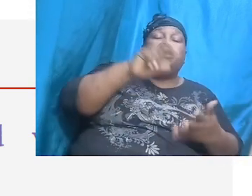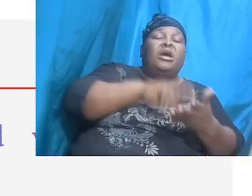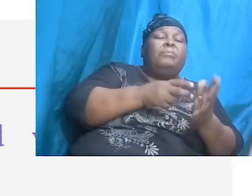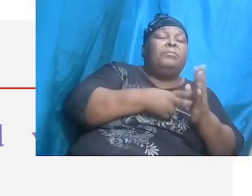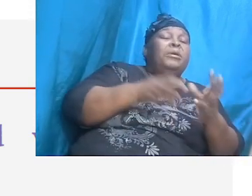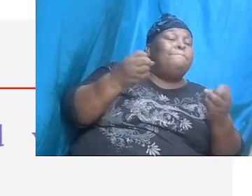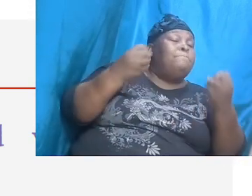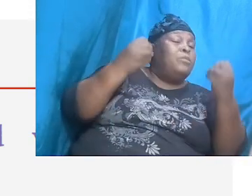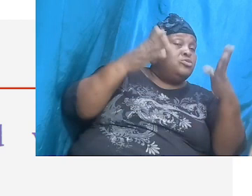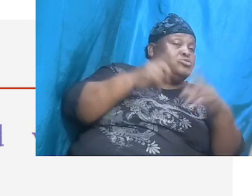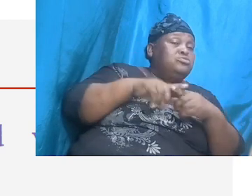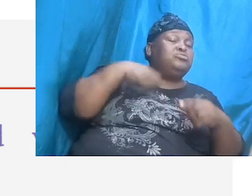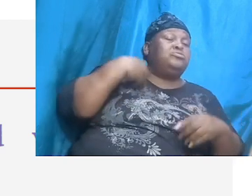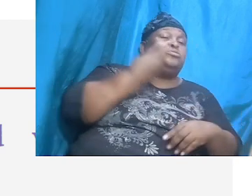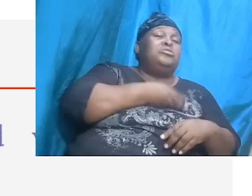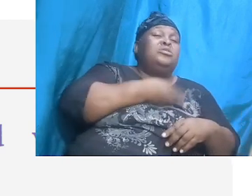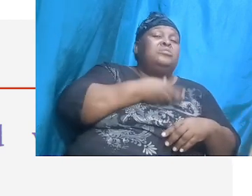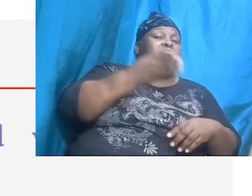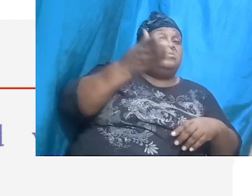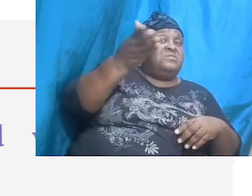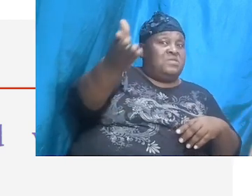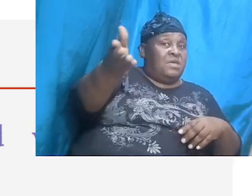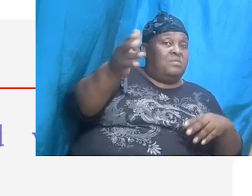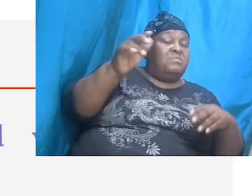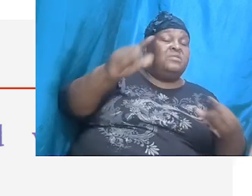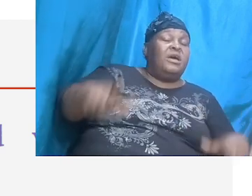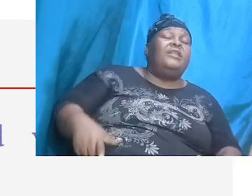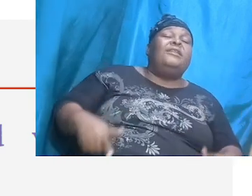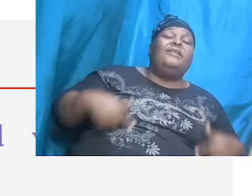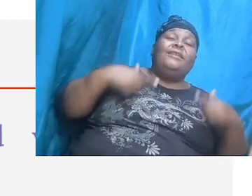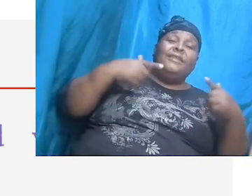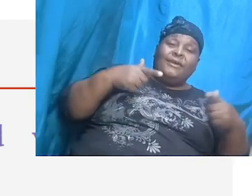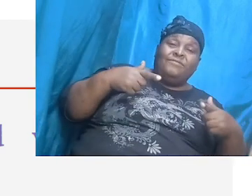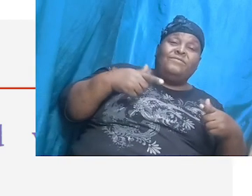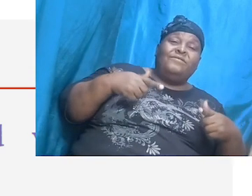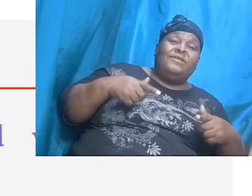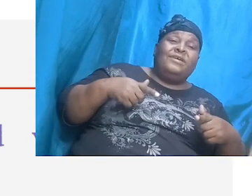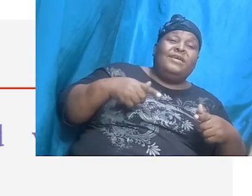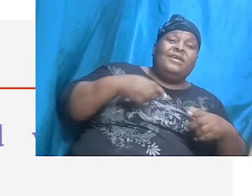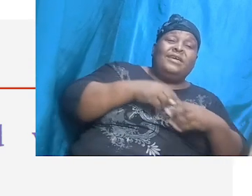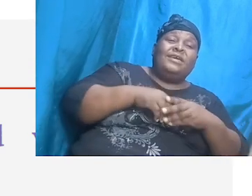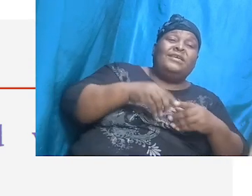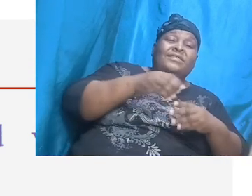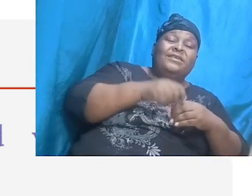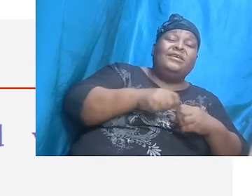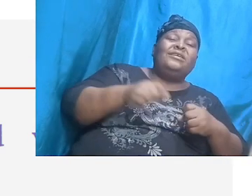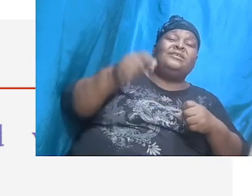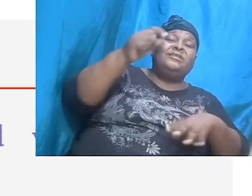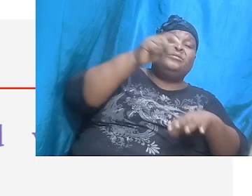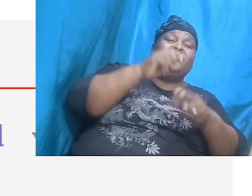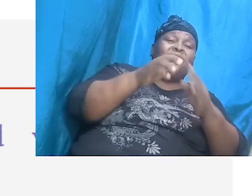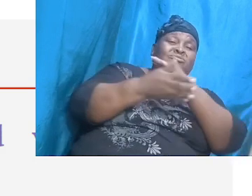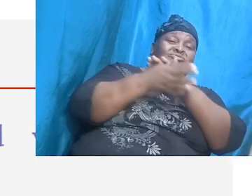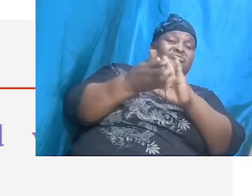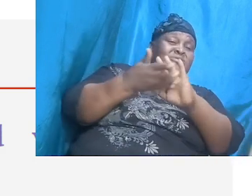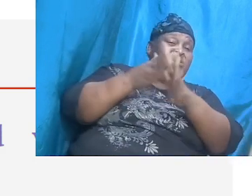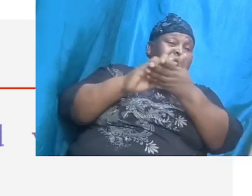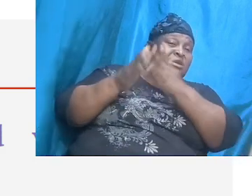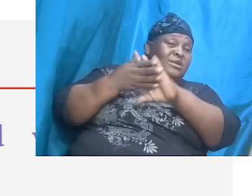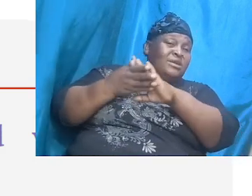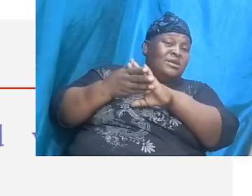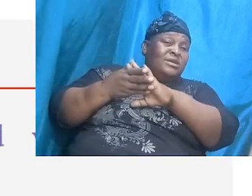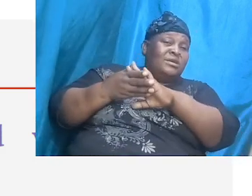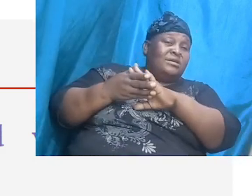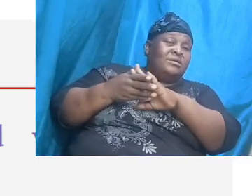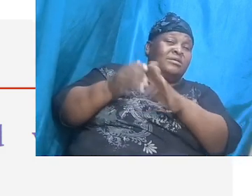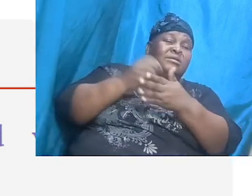But to them who live in that area, they knew that sometimes they didn't get rain all the time. Amen. But